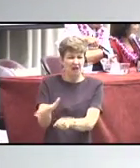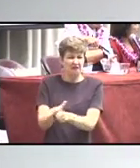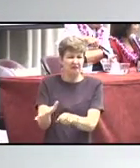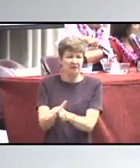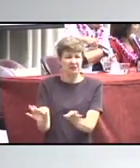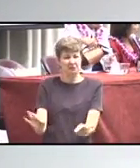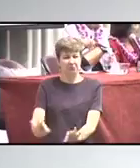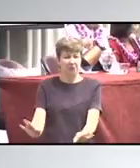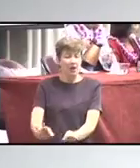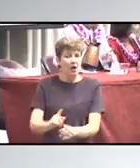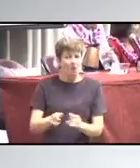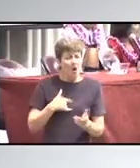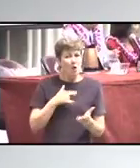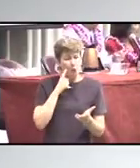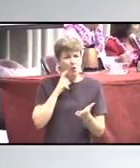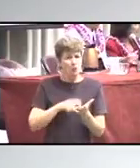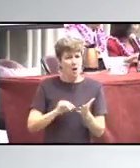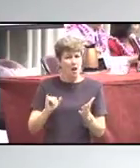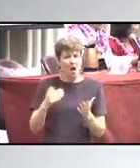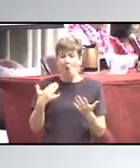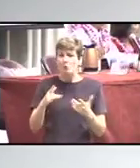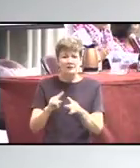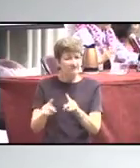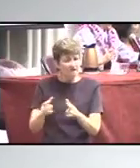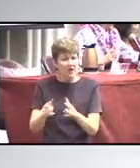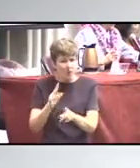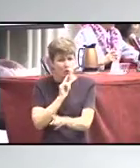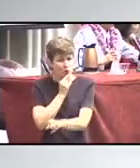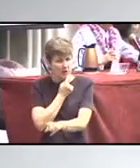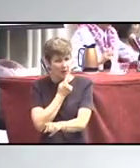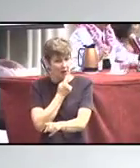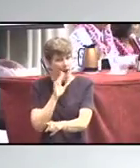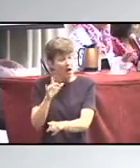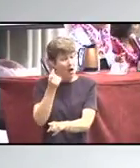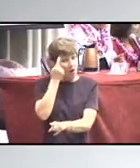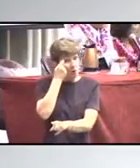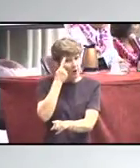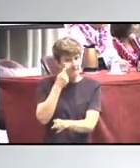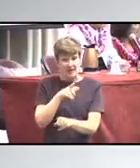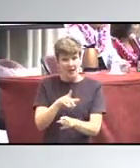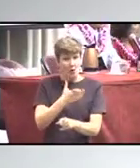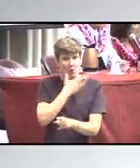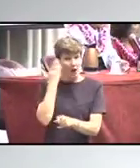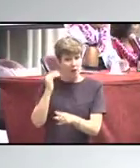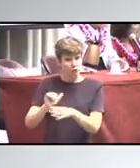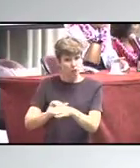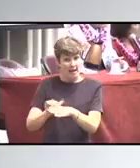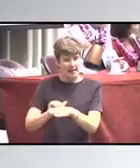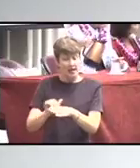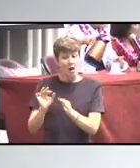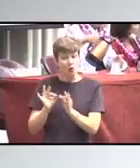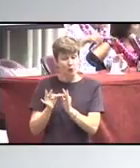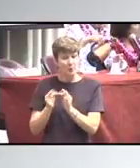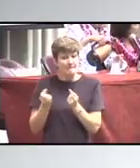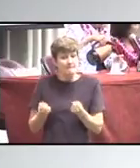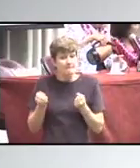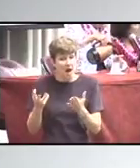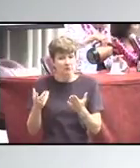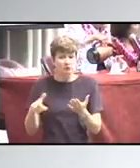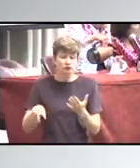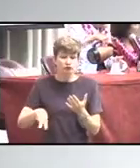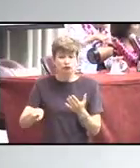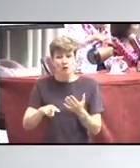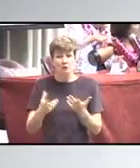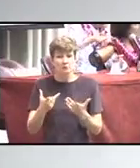we realize that it's very critical, because without training, and most of the interpreters, I think, were just kind